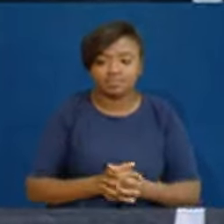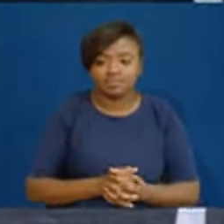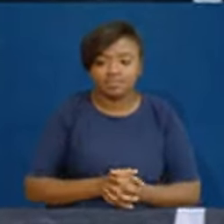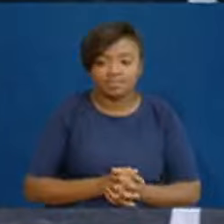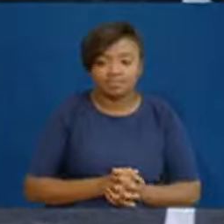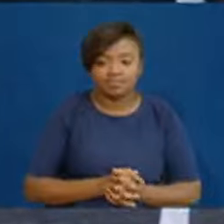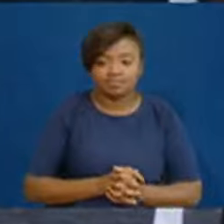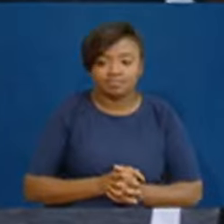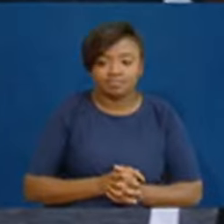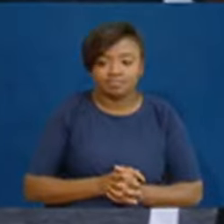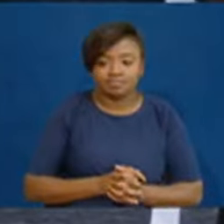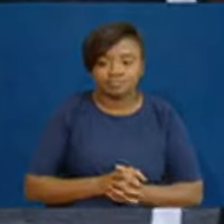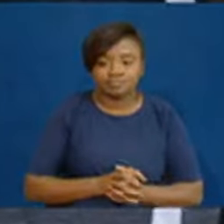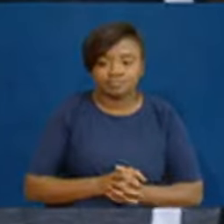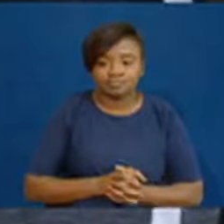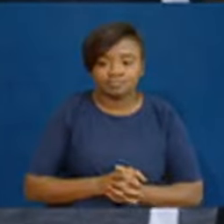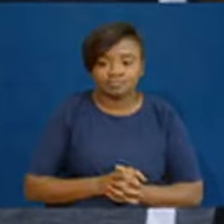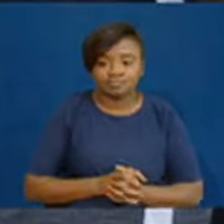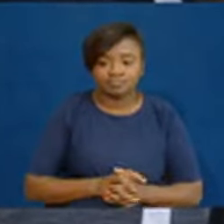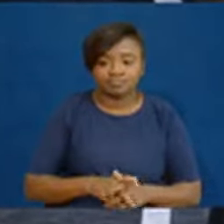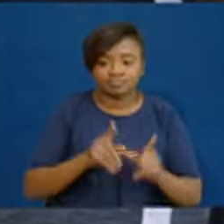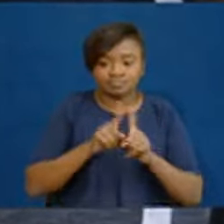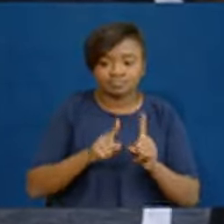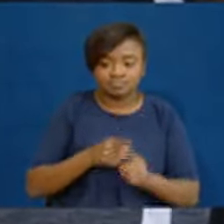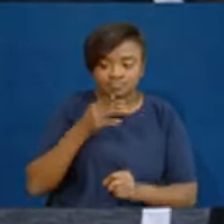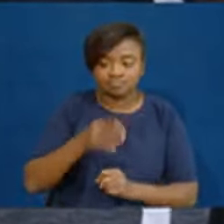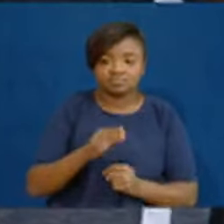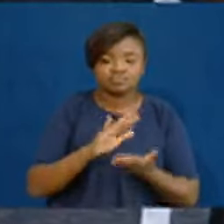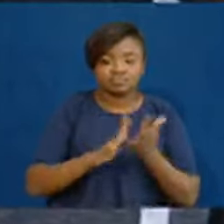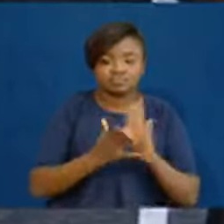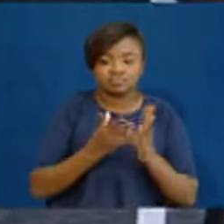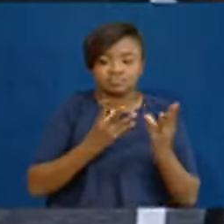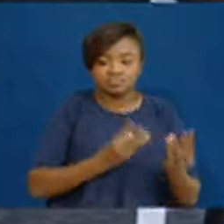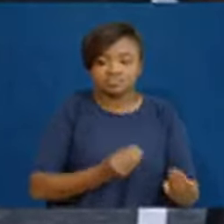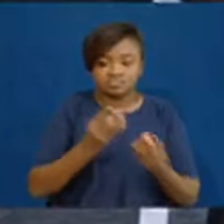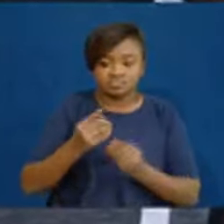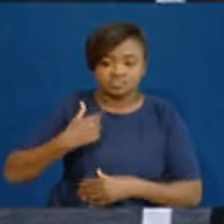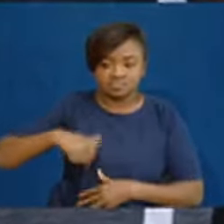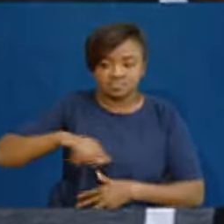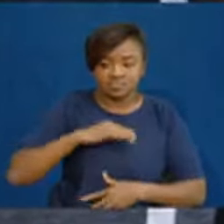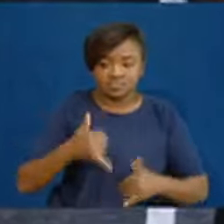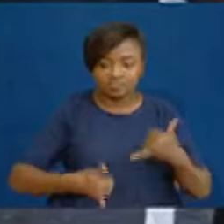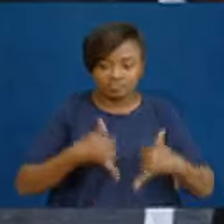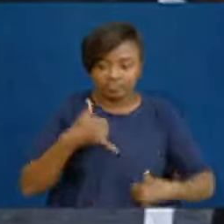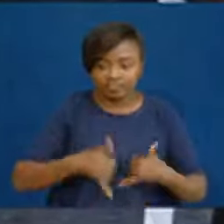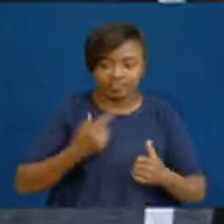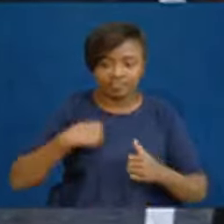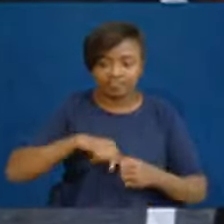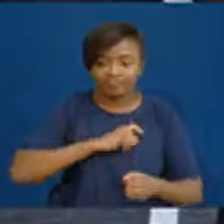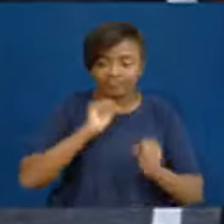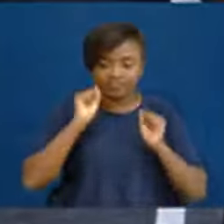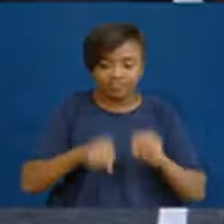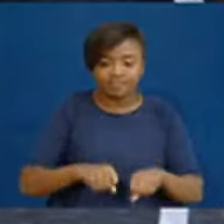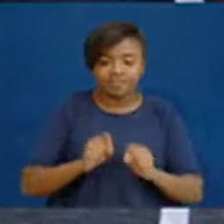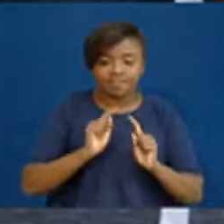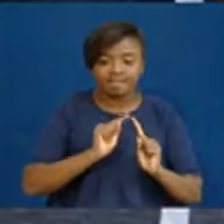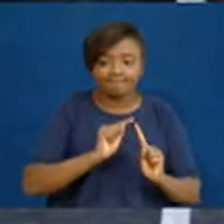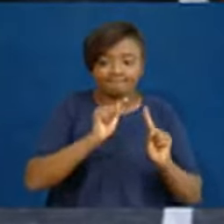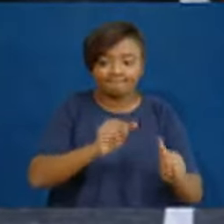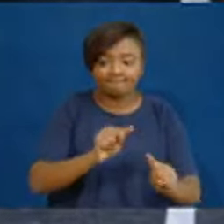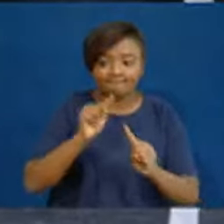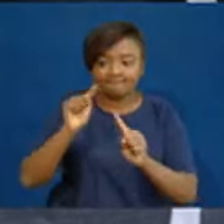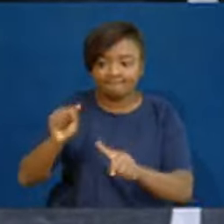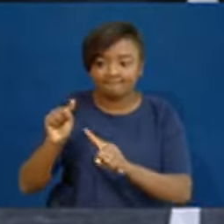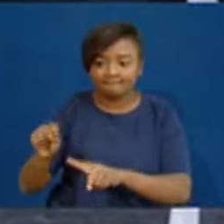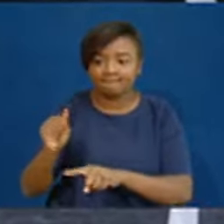and that makes it easy for us in Australia to be able to go and ask